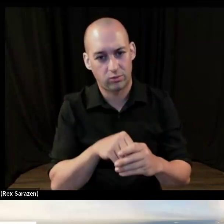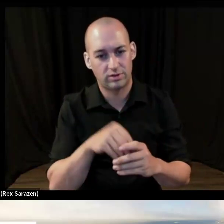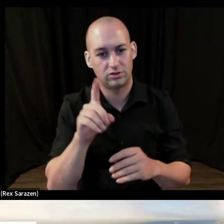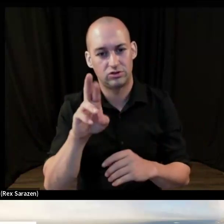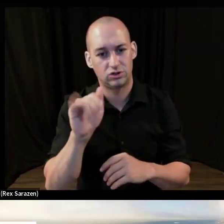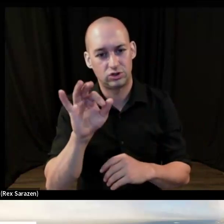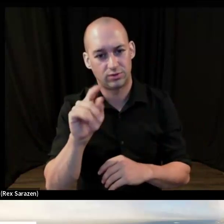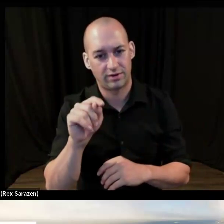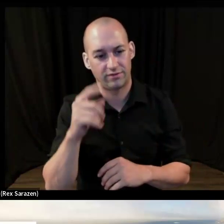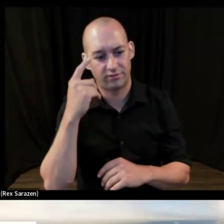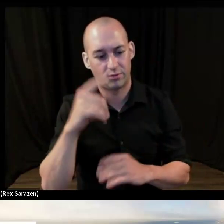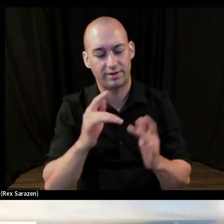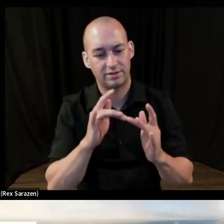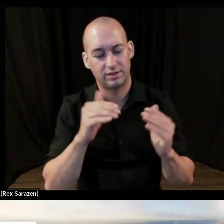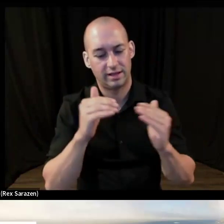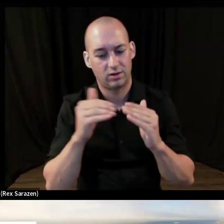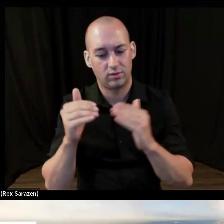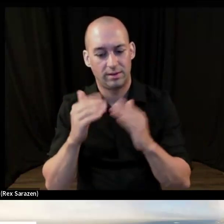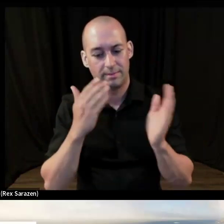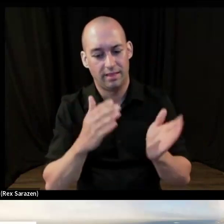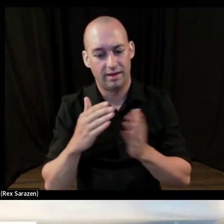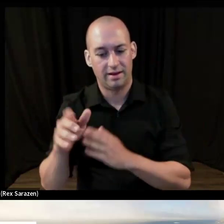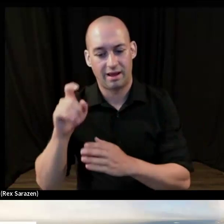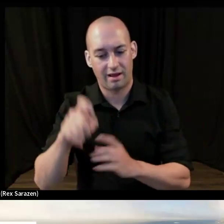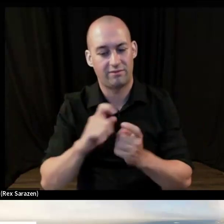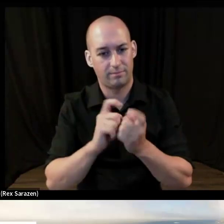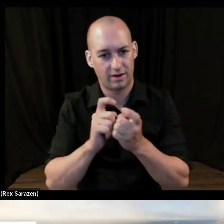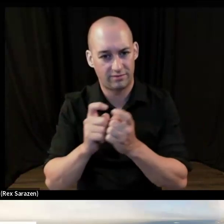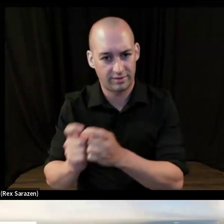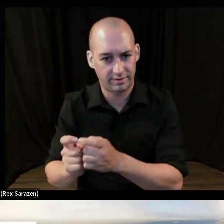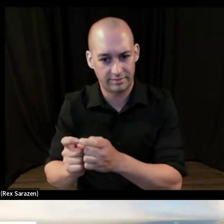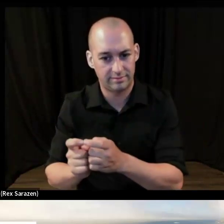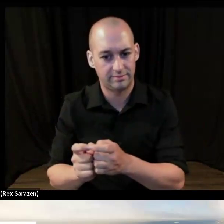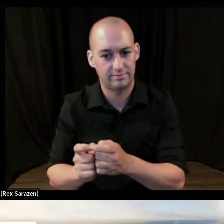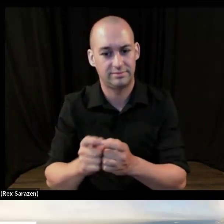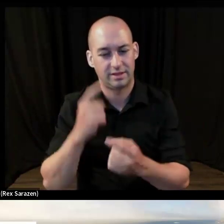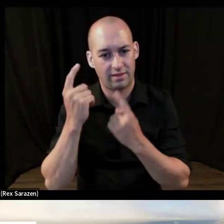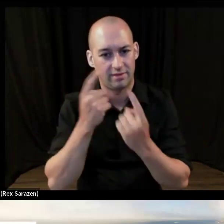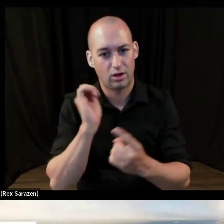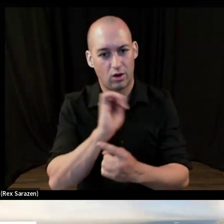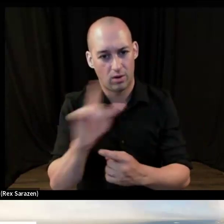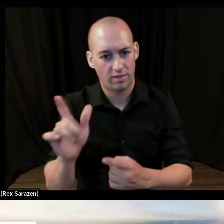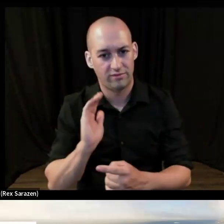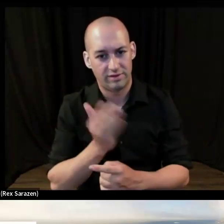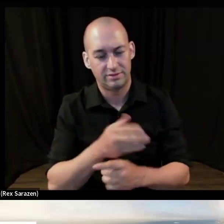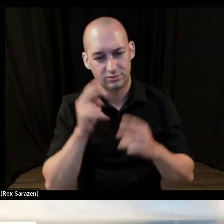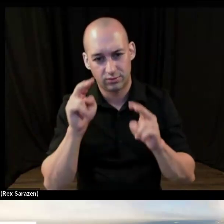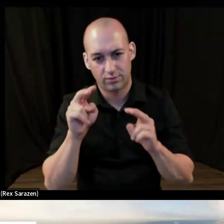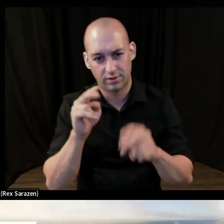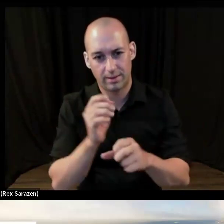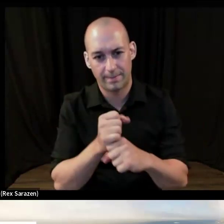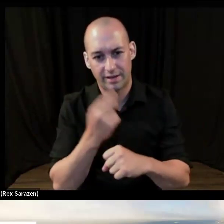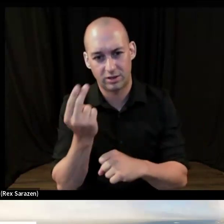the digital equity plan, and we further had to modify. Just I think all of us, as we look at making use of